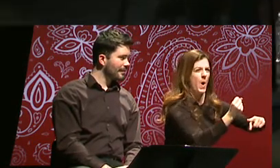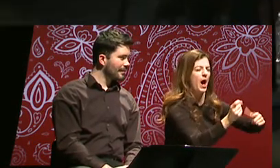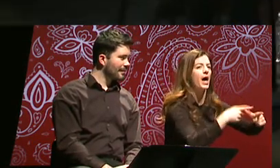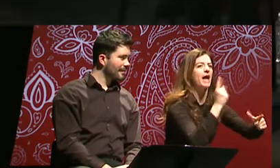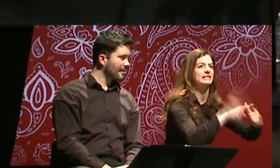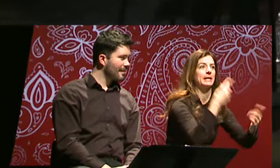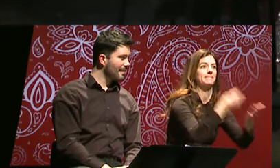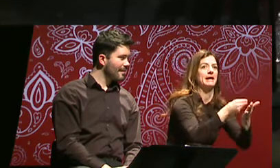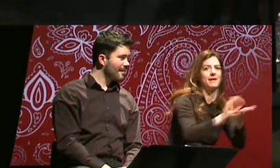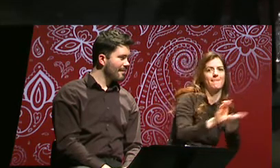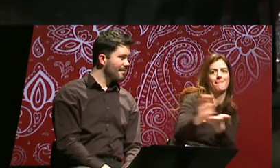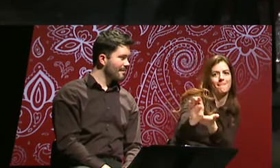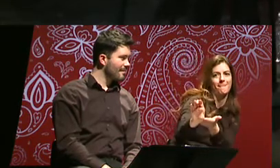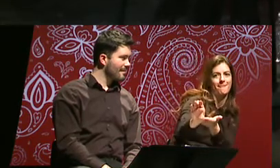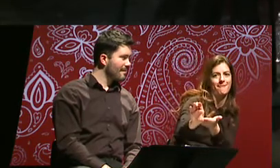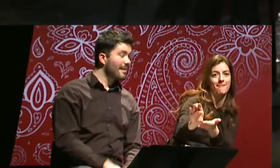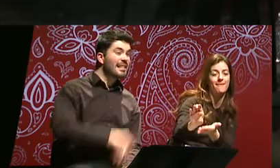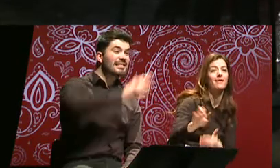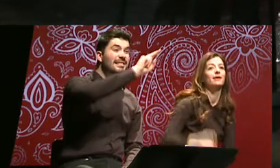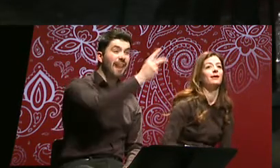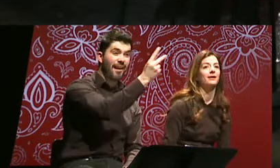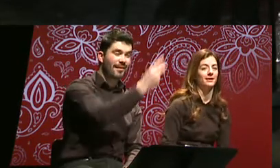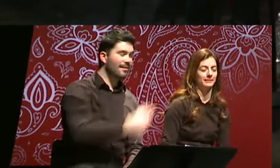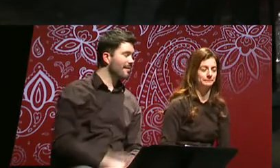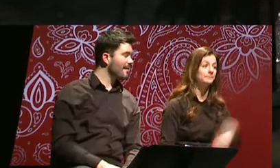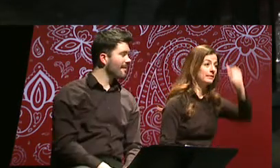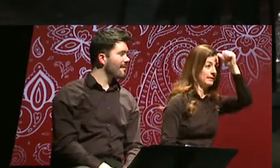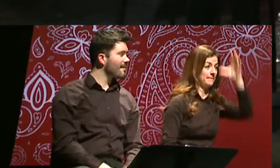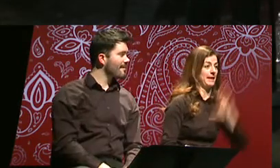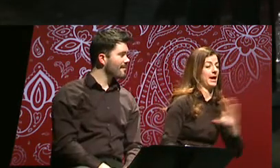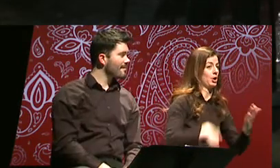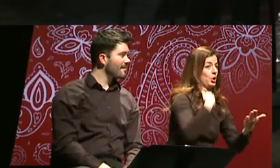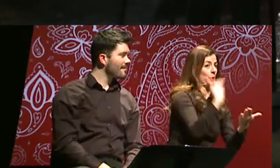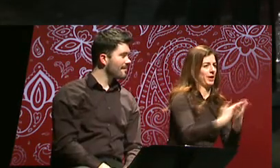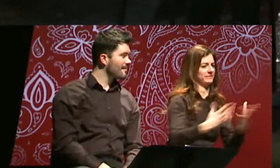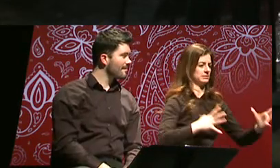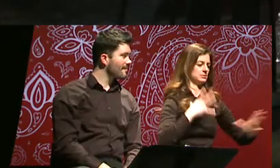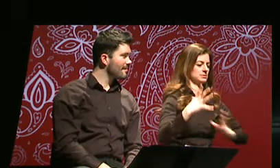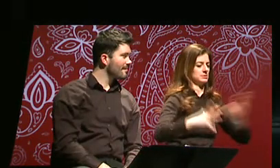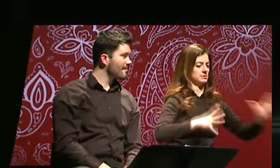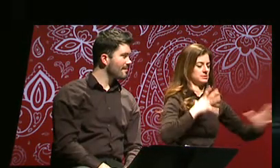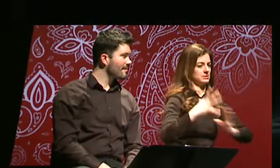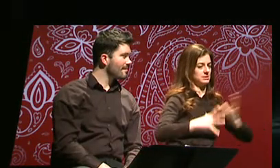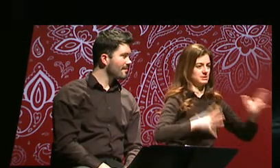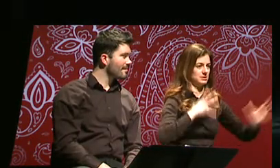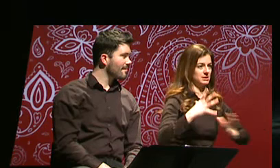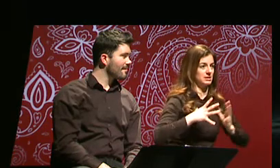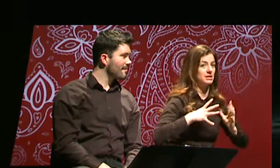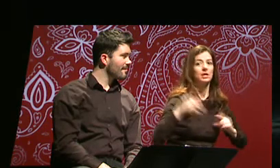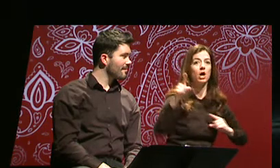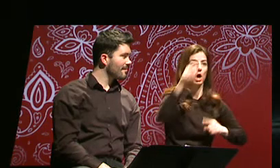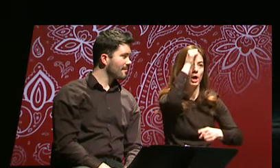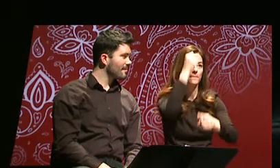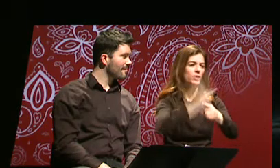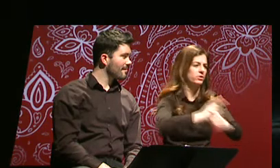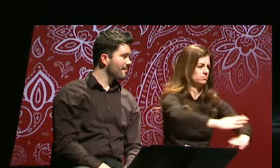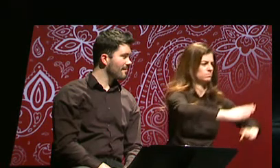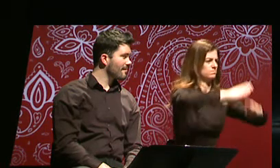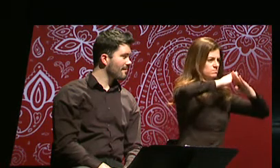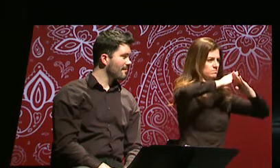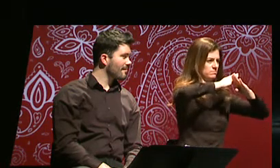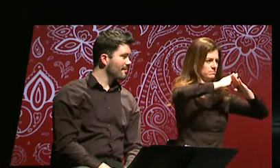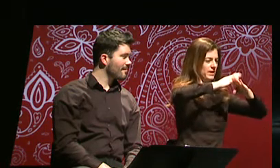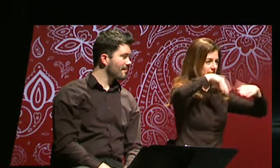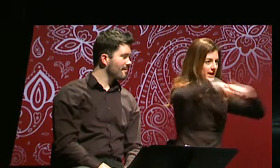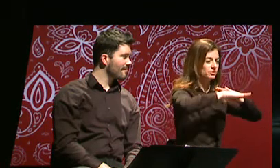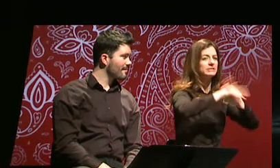them off. Two. The groom arrives at the wedding hall in grand fashion. The bride's brothers barricade the wedding hall entrance so that the whole groom